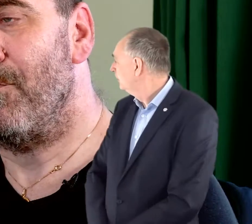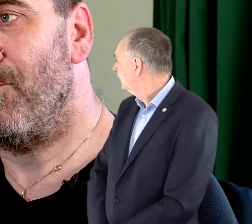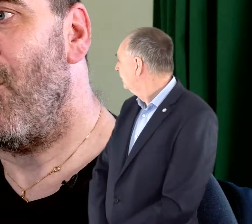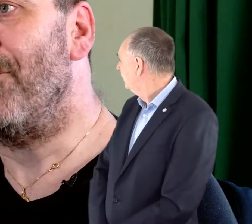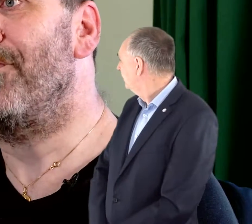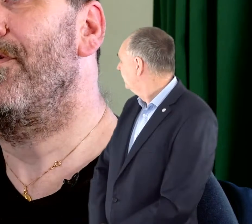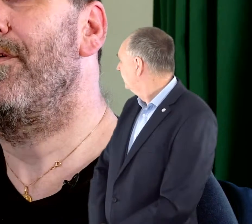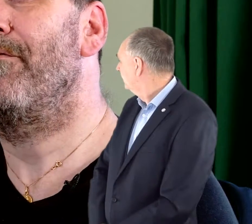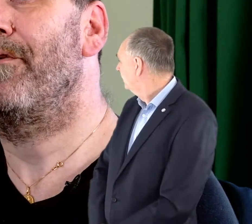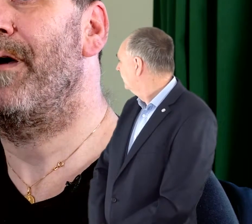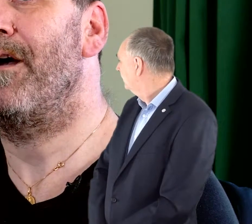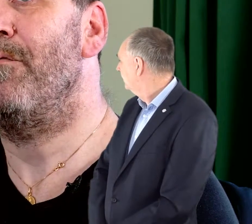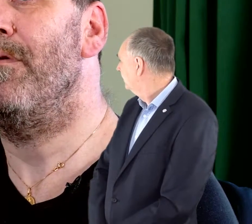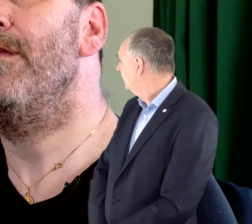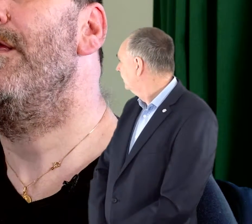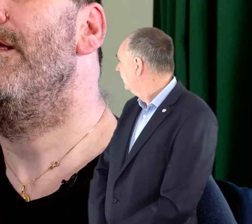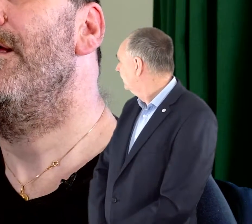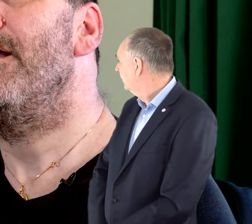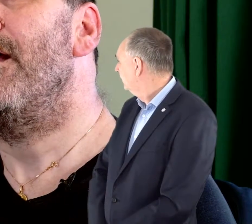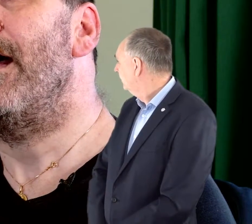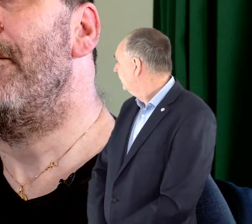I want from a home